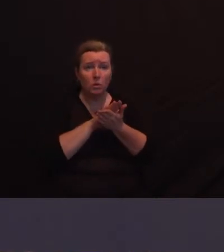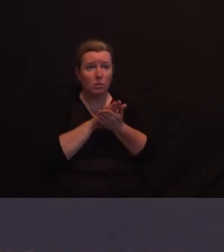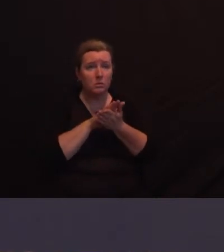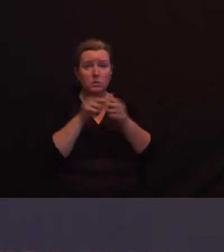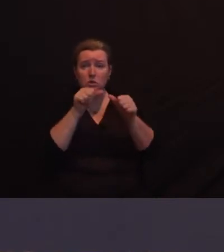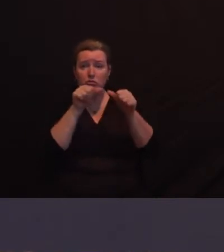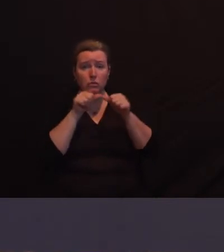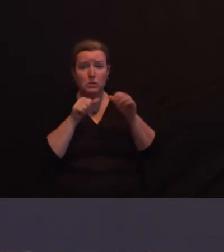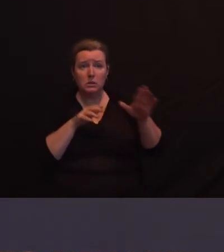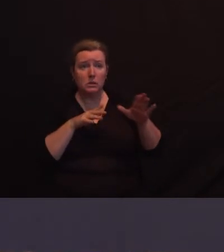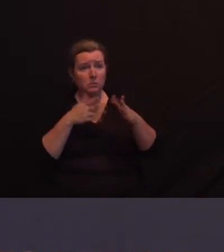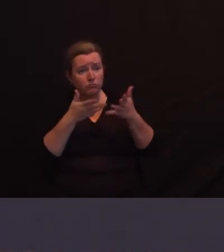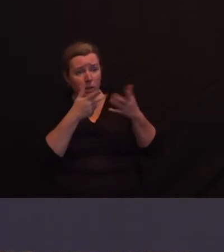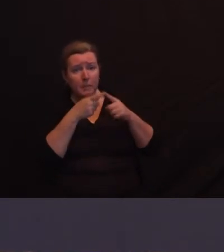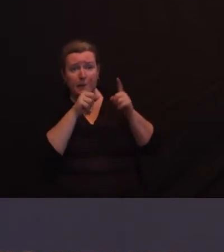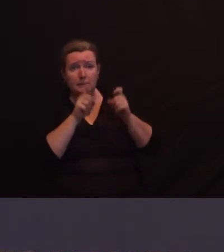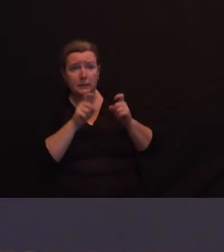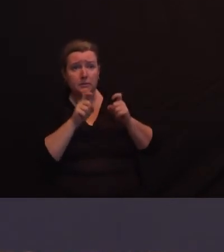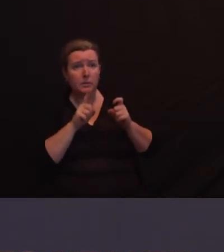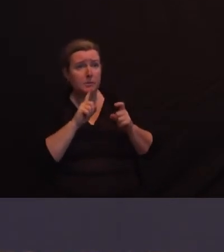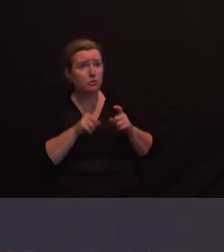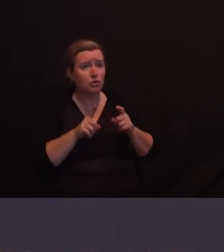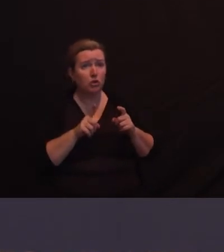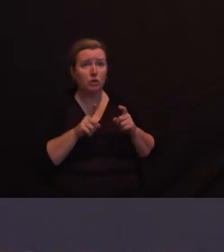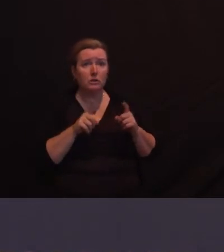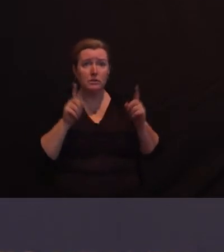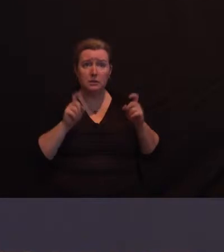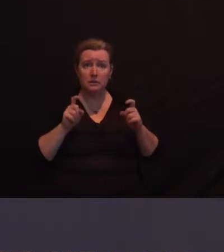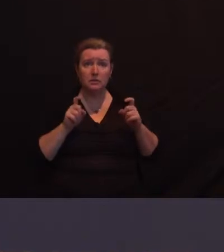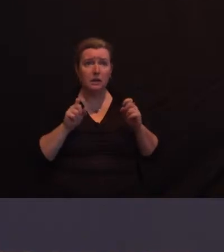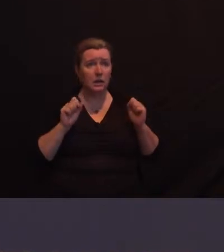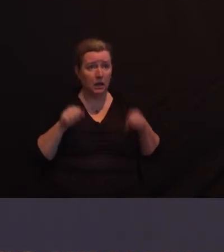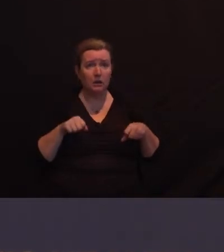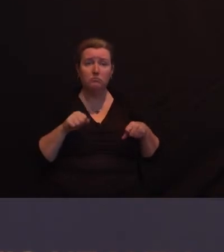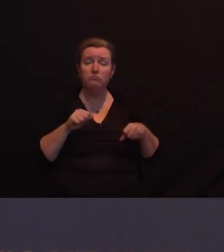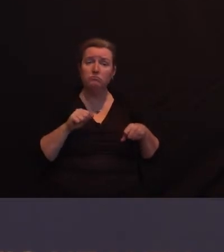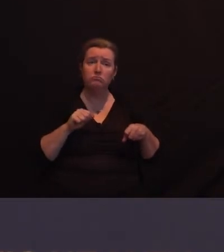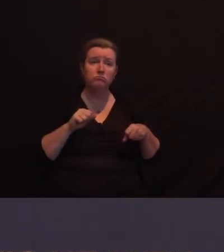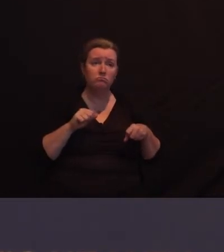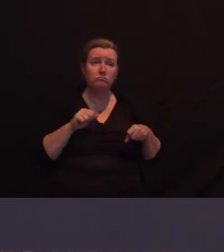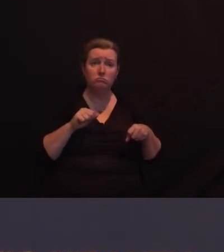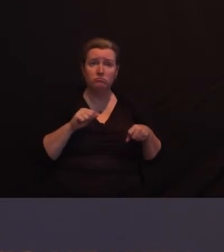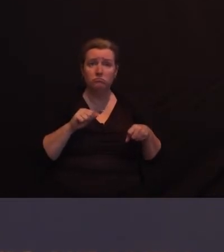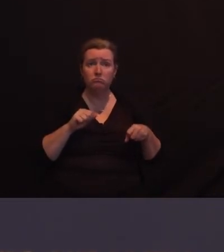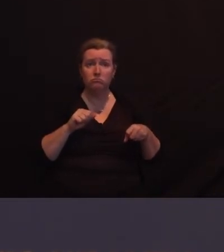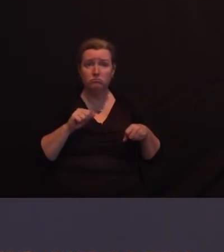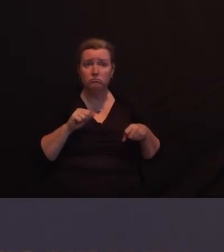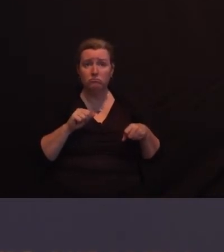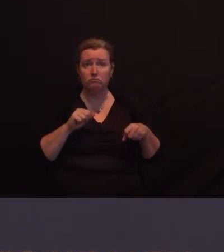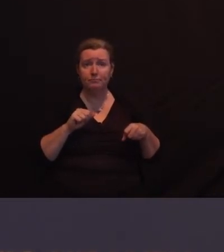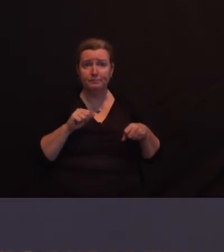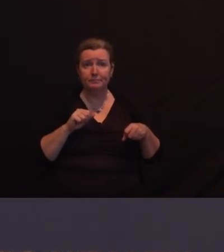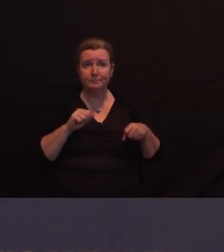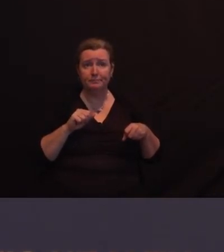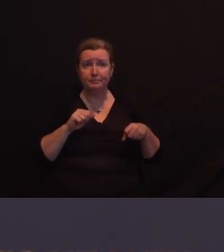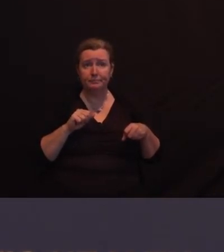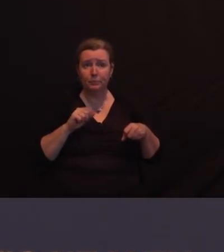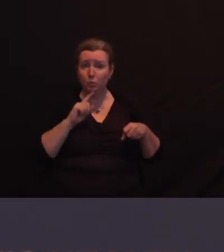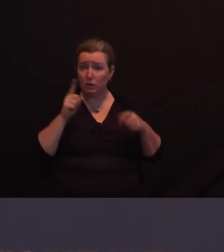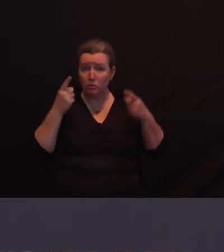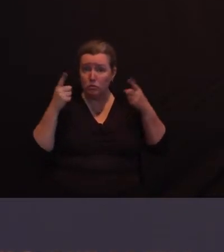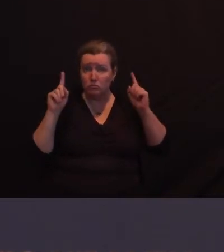anything you want to add, but we want to make sure we do this in a way that the system can withstand it, that we can make it as easy as